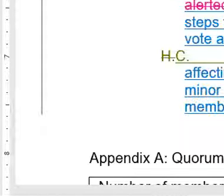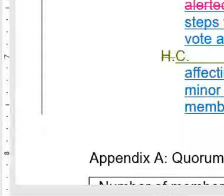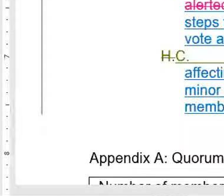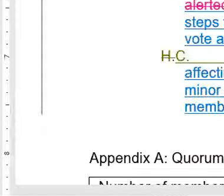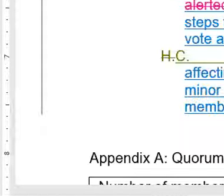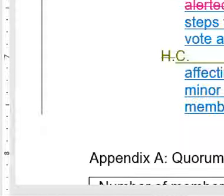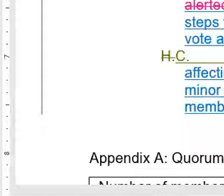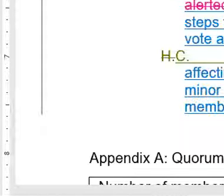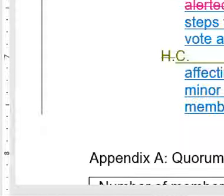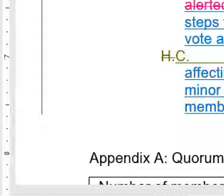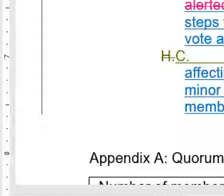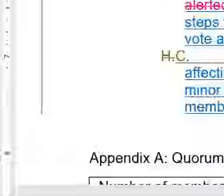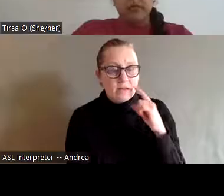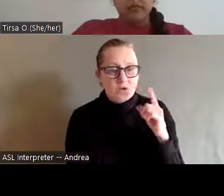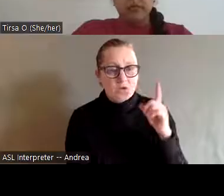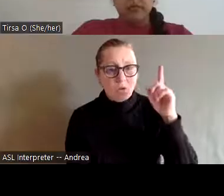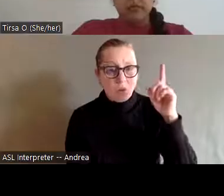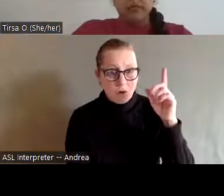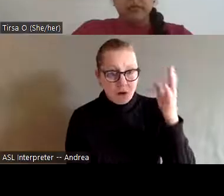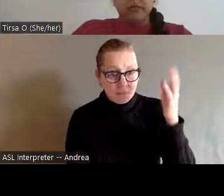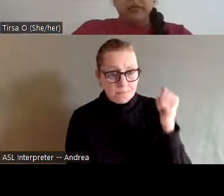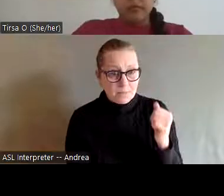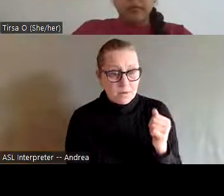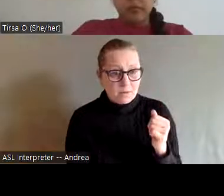All right, I think let's scroll up to